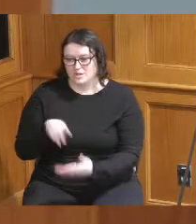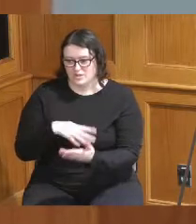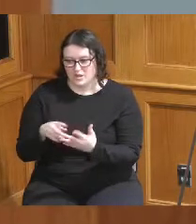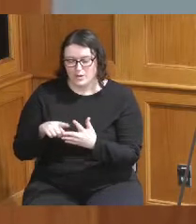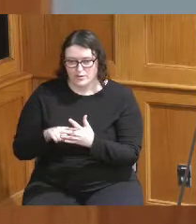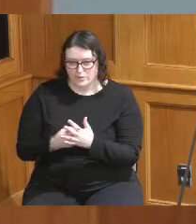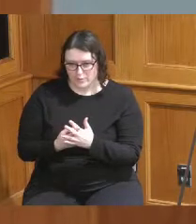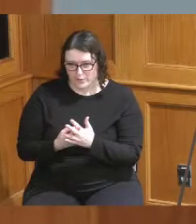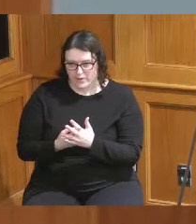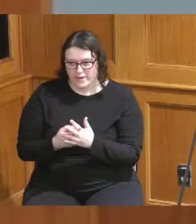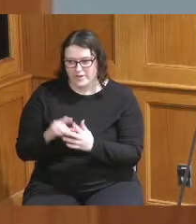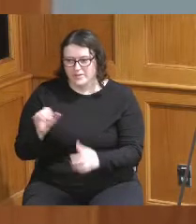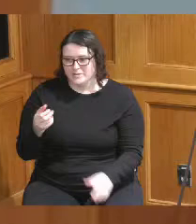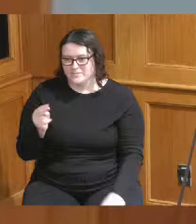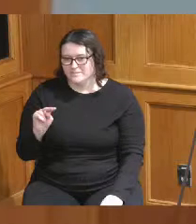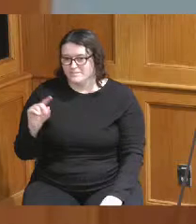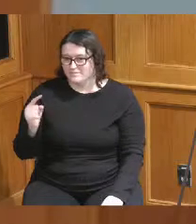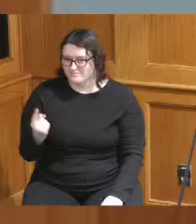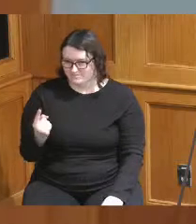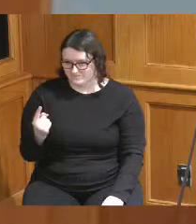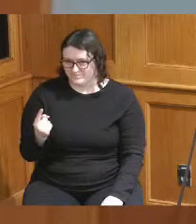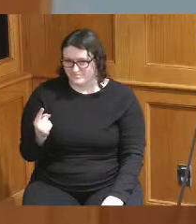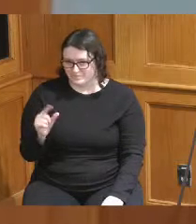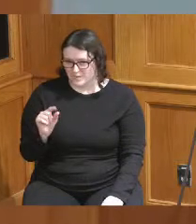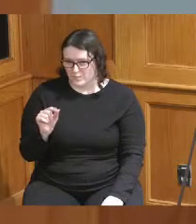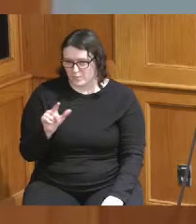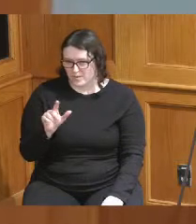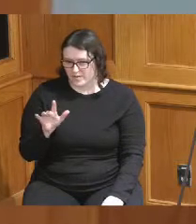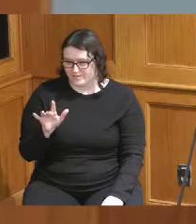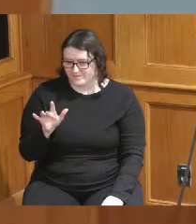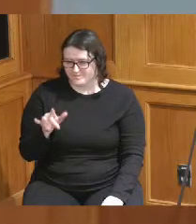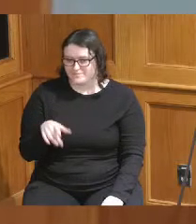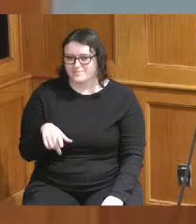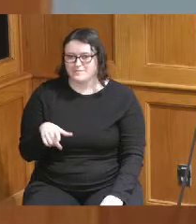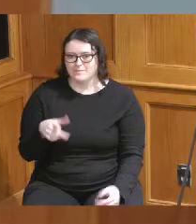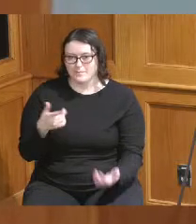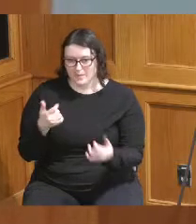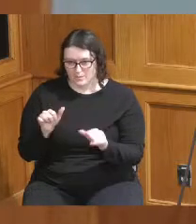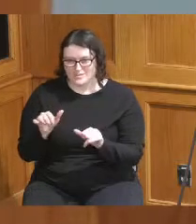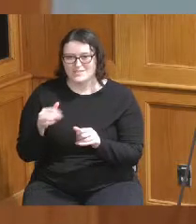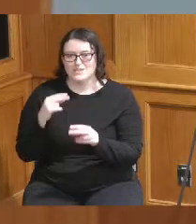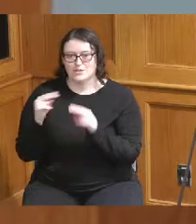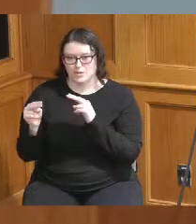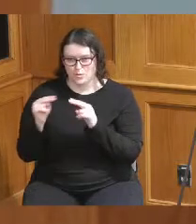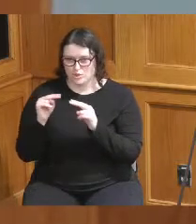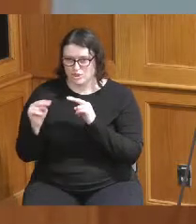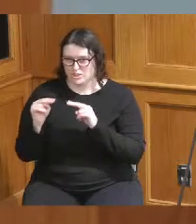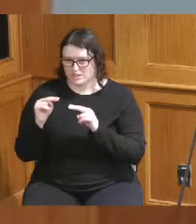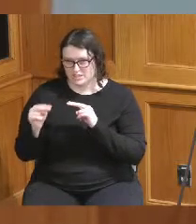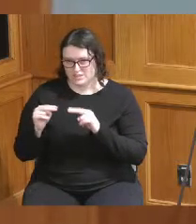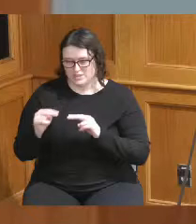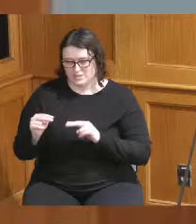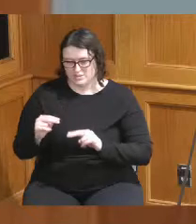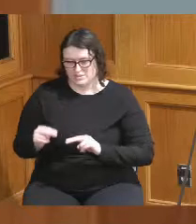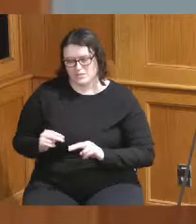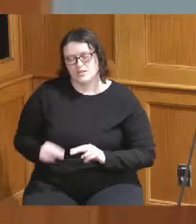start January 1st. Those are still in, as you know, it's still under negotiation. But